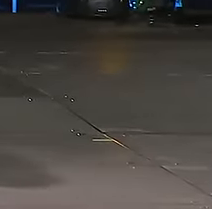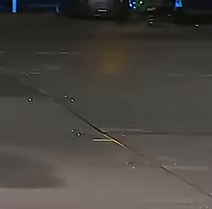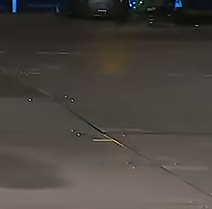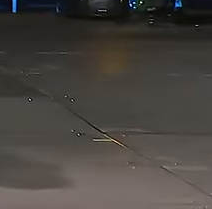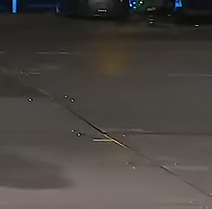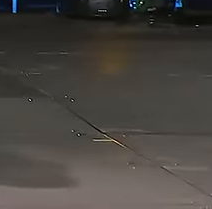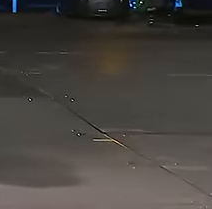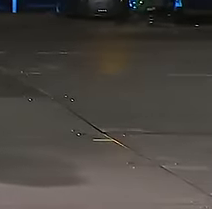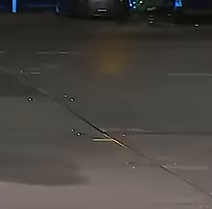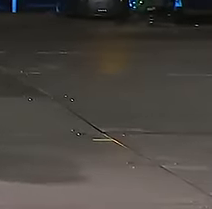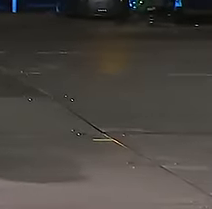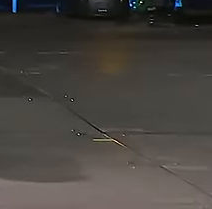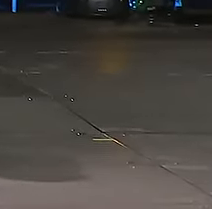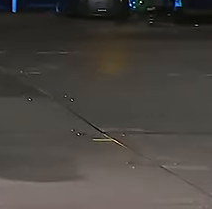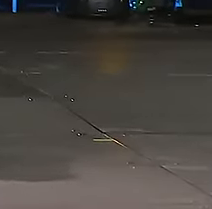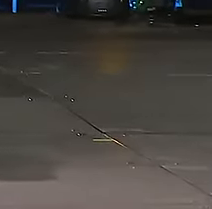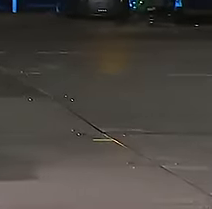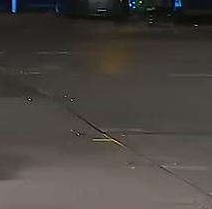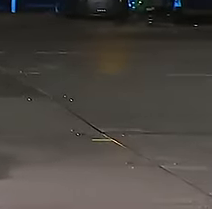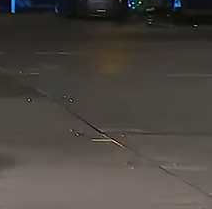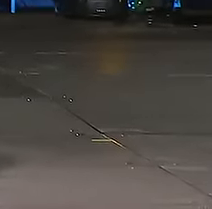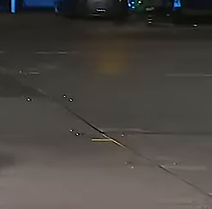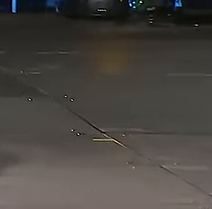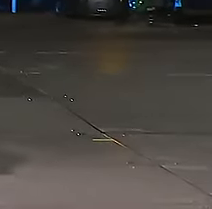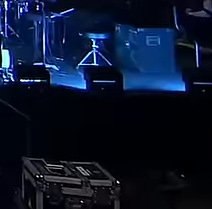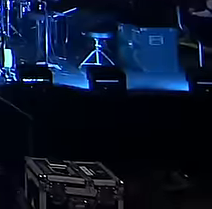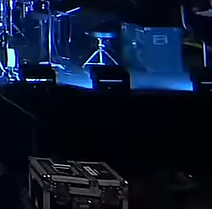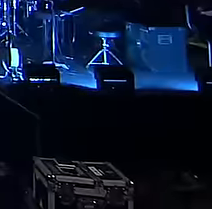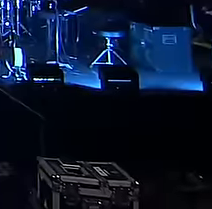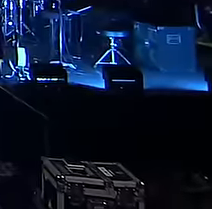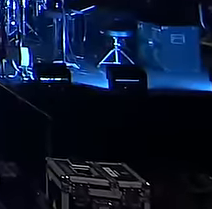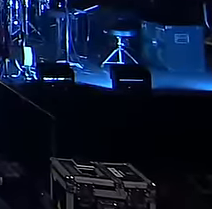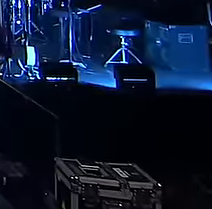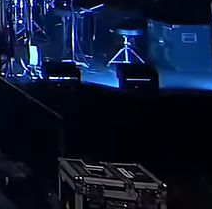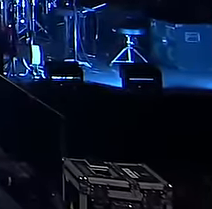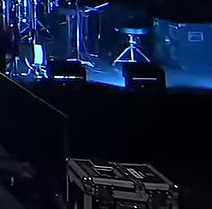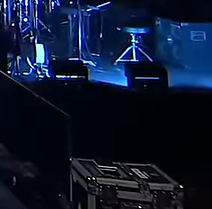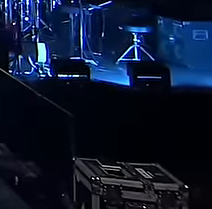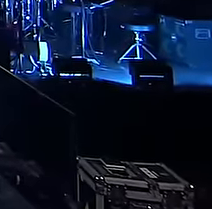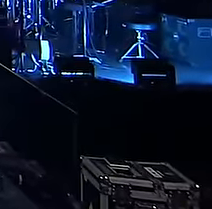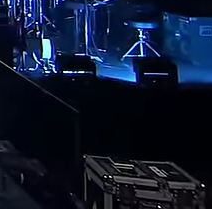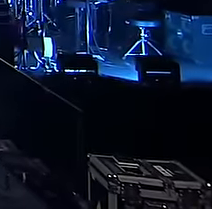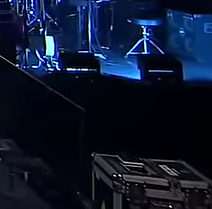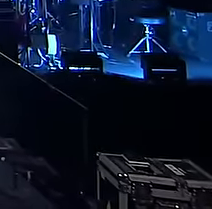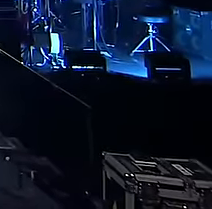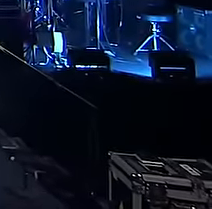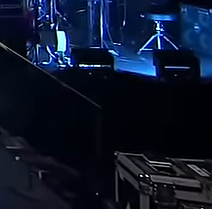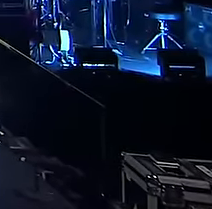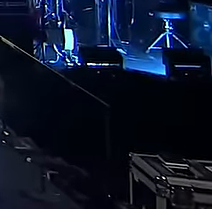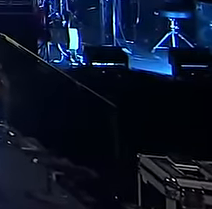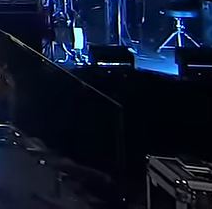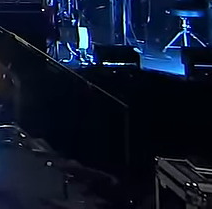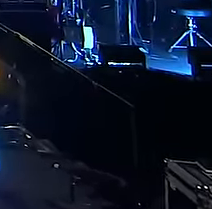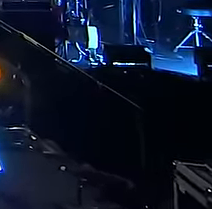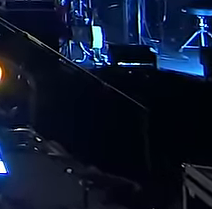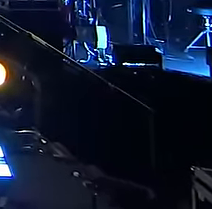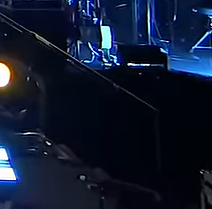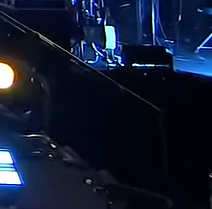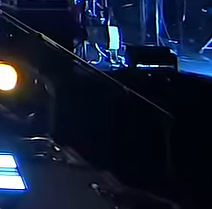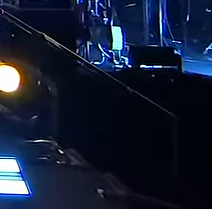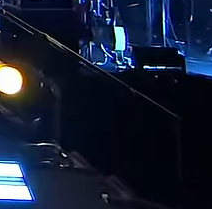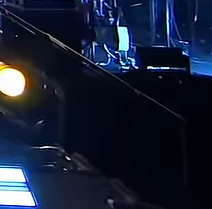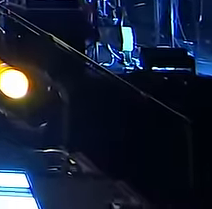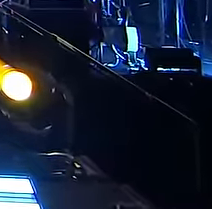Apostólica, pongámonos de pie. En esta noche será el último culto de esta convención. This will be the last service of